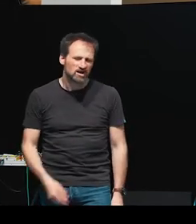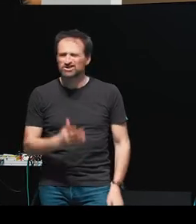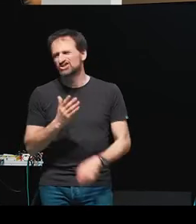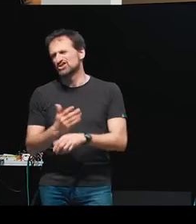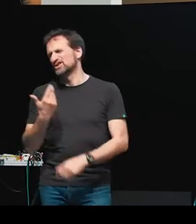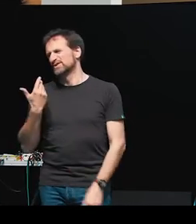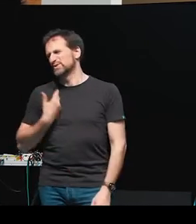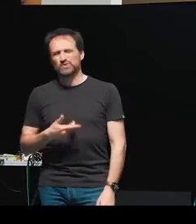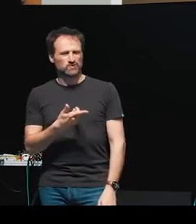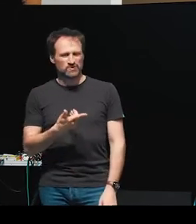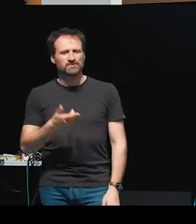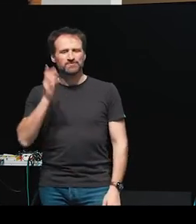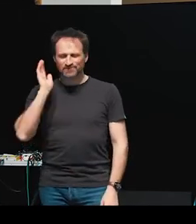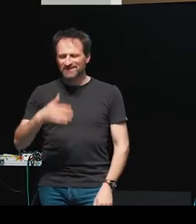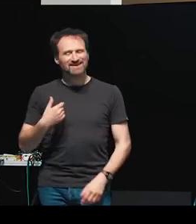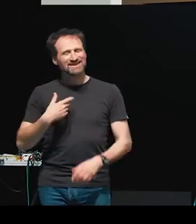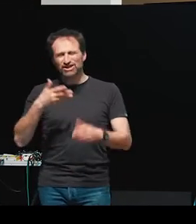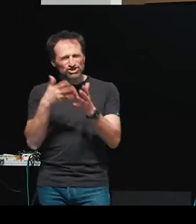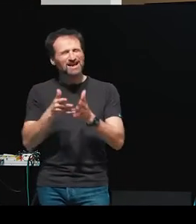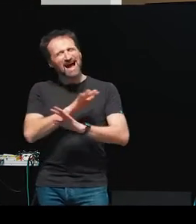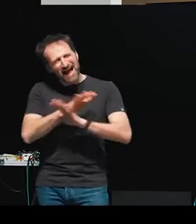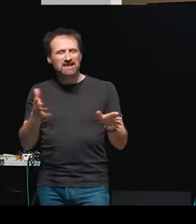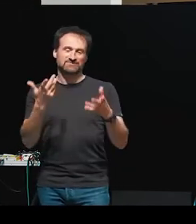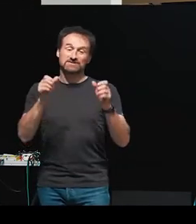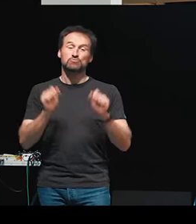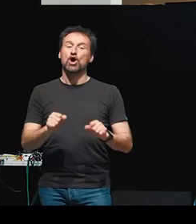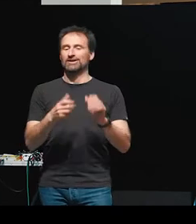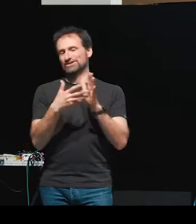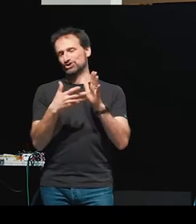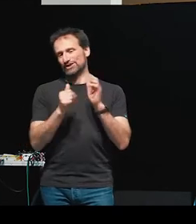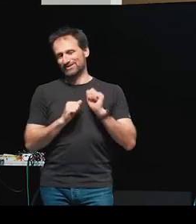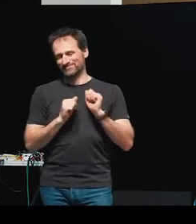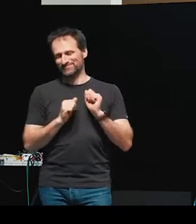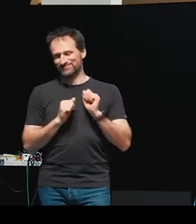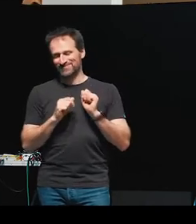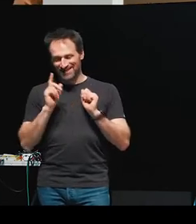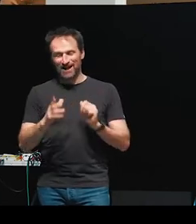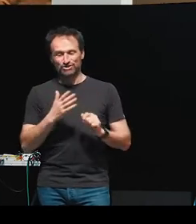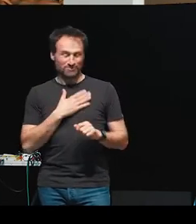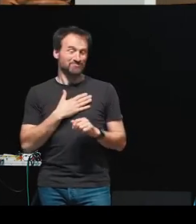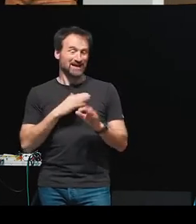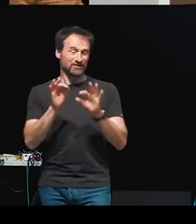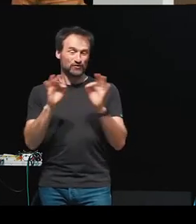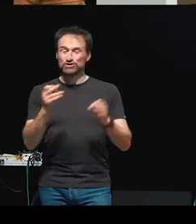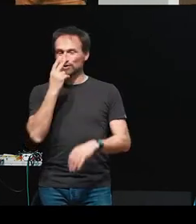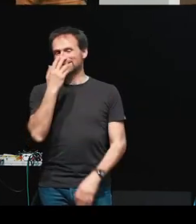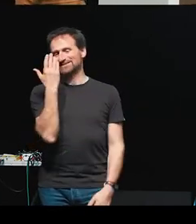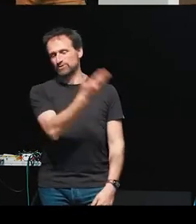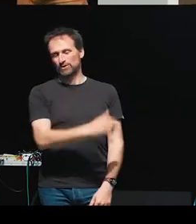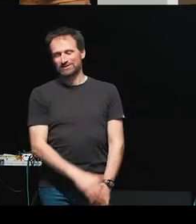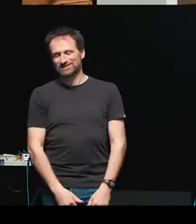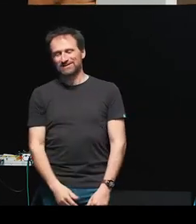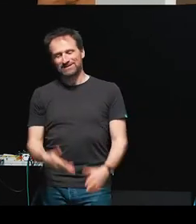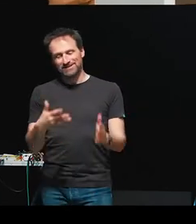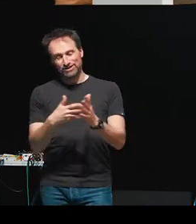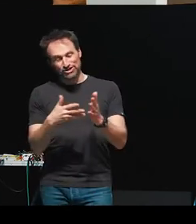got basically every check I can. So our function starts to look like this. We check if employees is